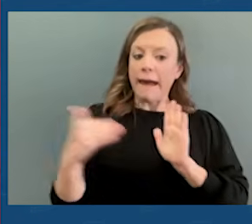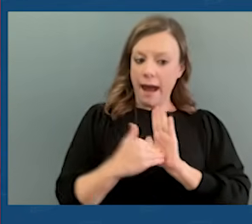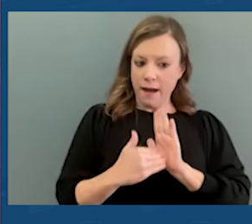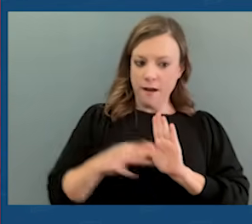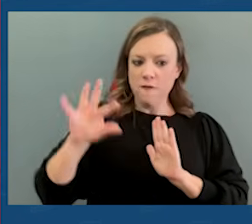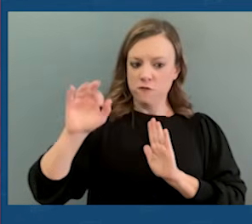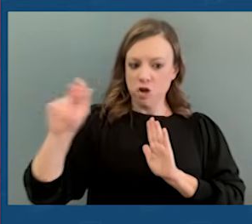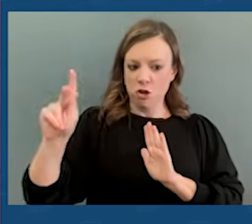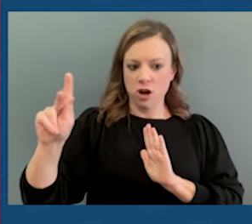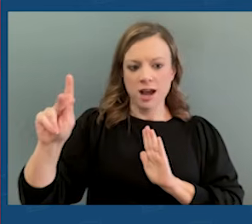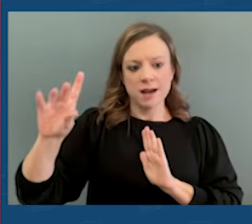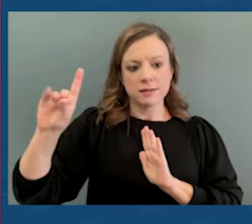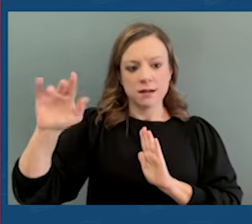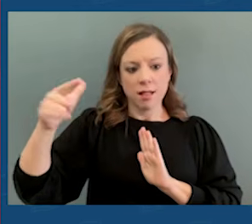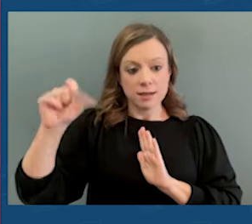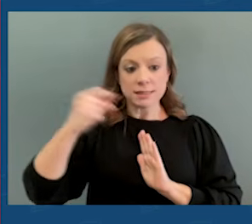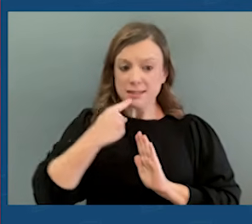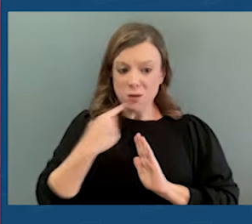bear witness to it.